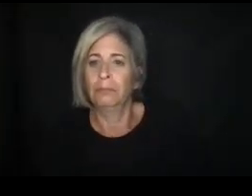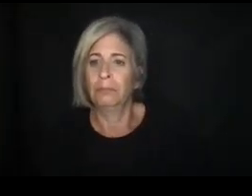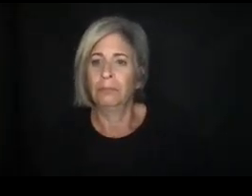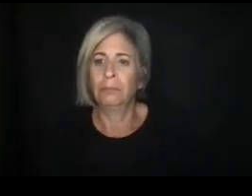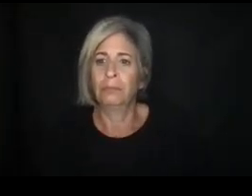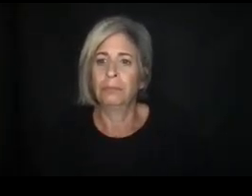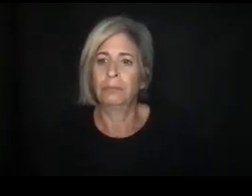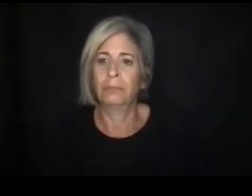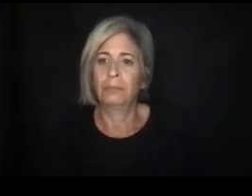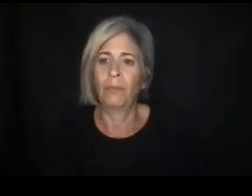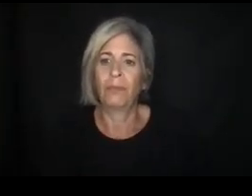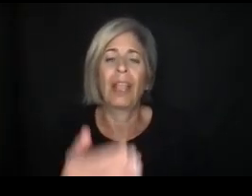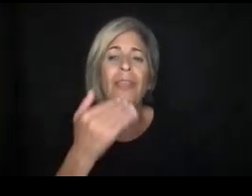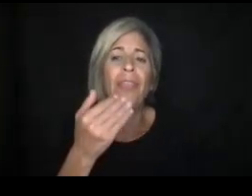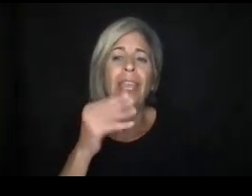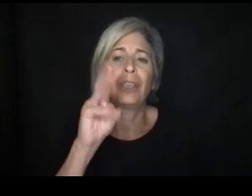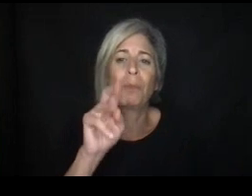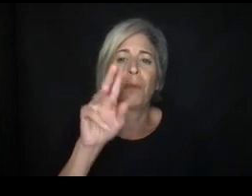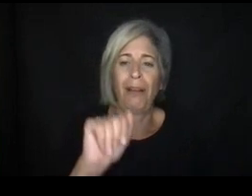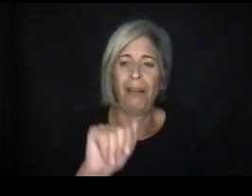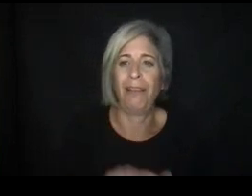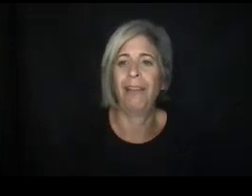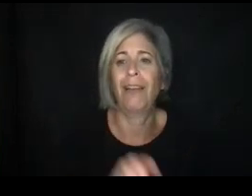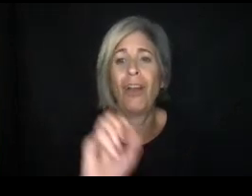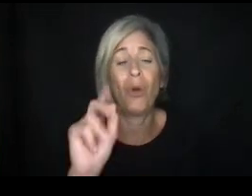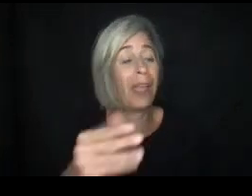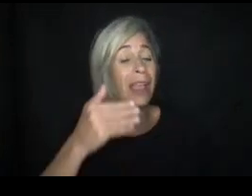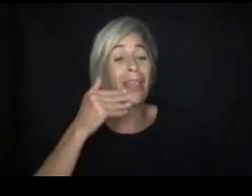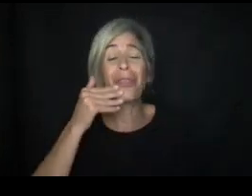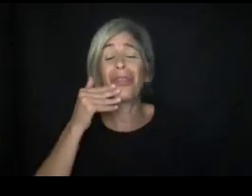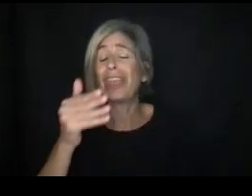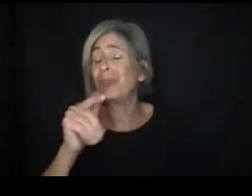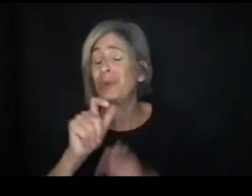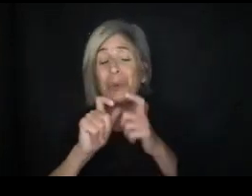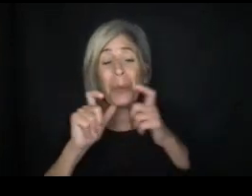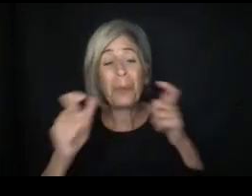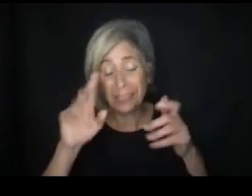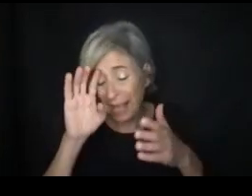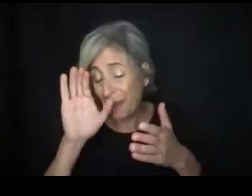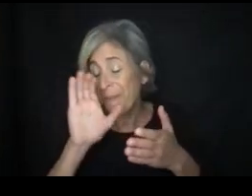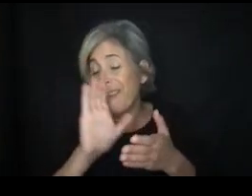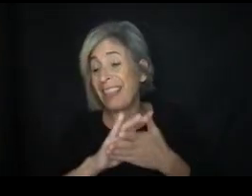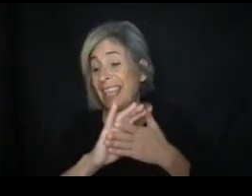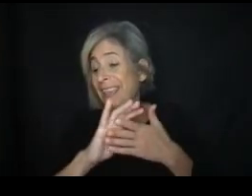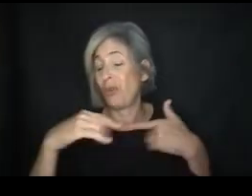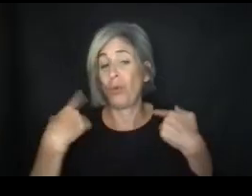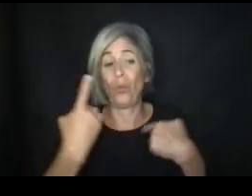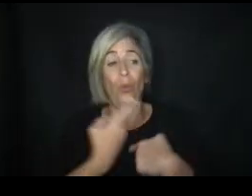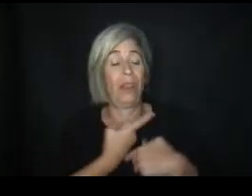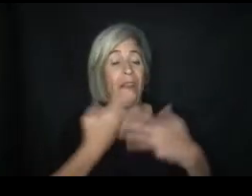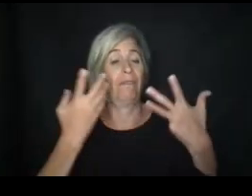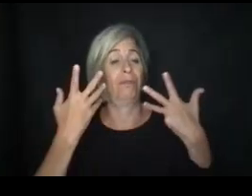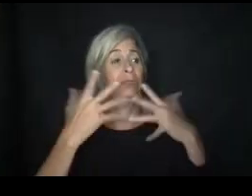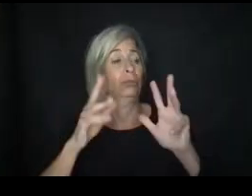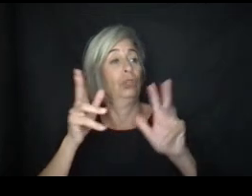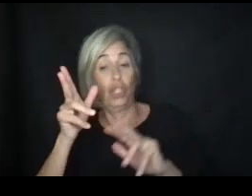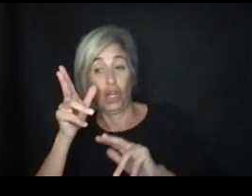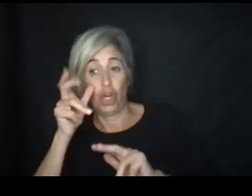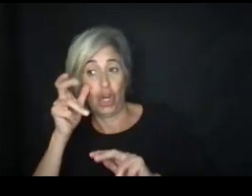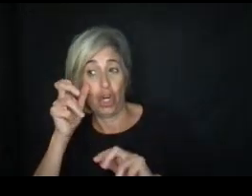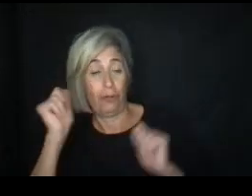Thank you. Thank you, Mara. All right. Thank you very much. I believe we've heard from